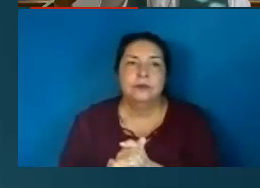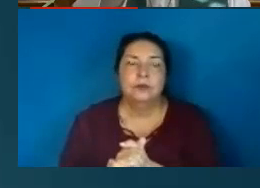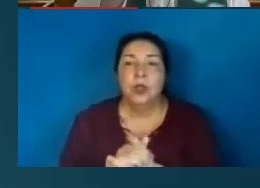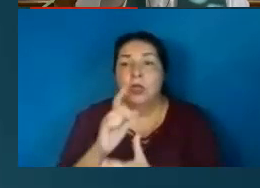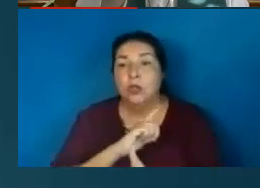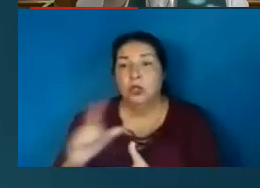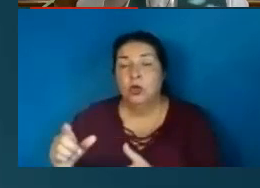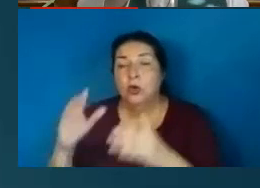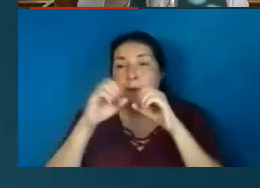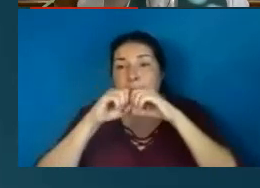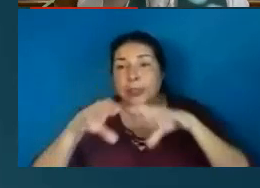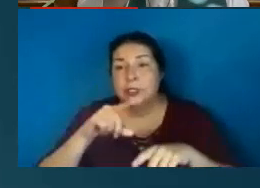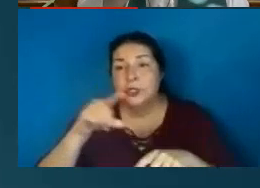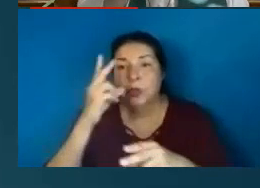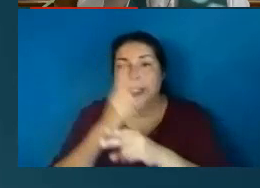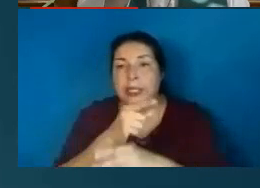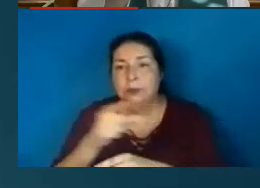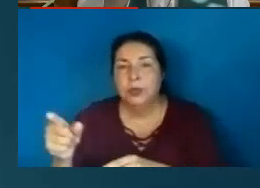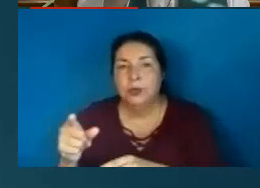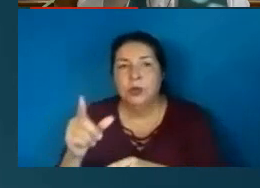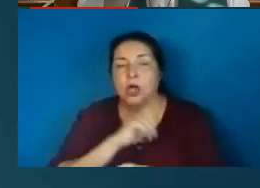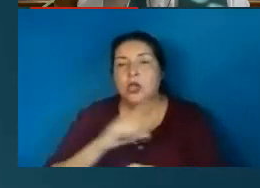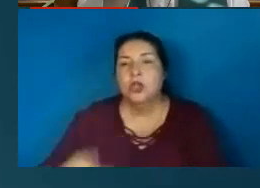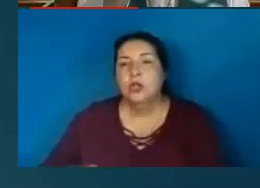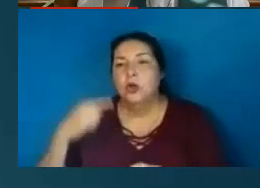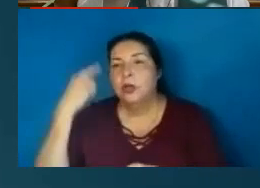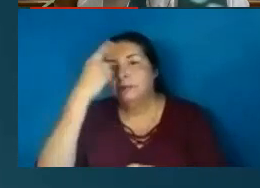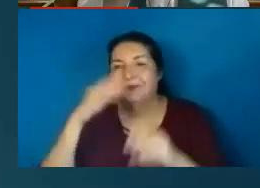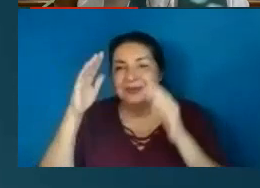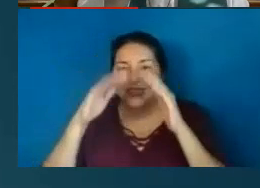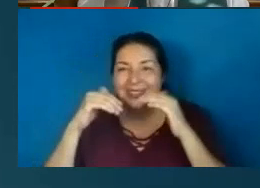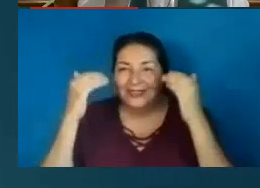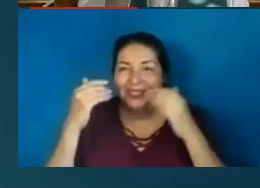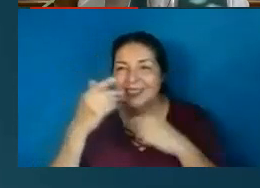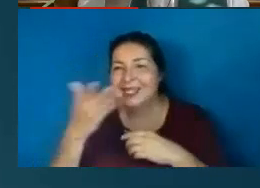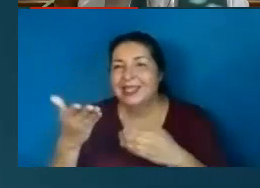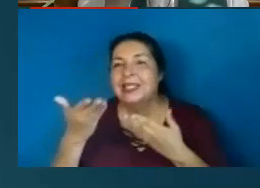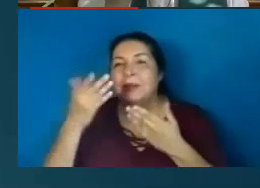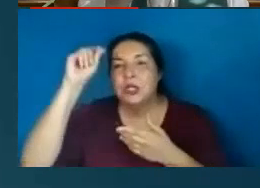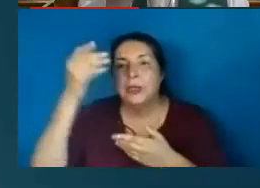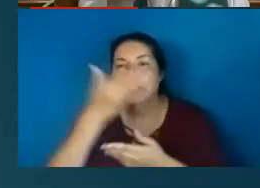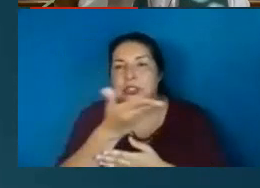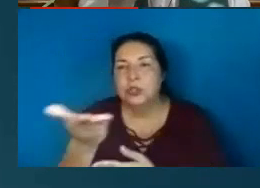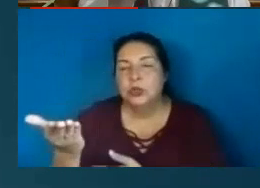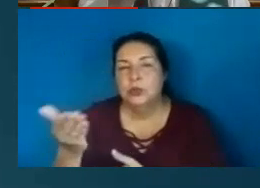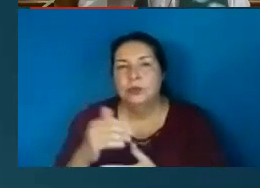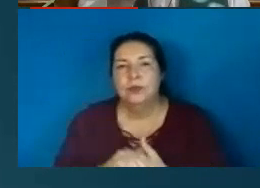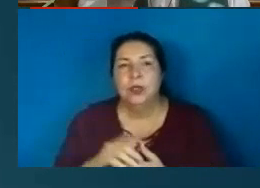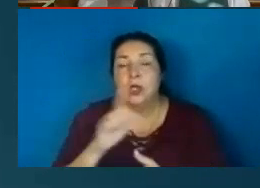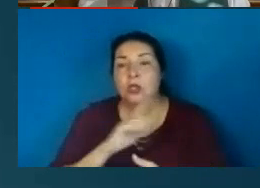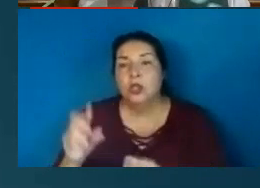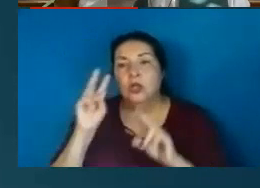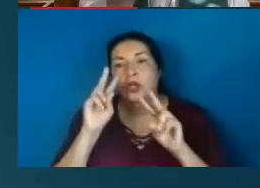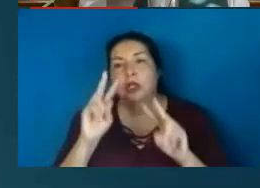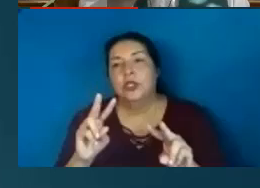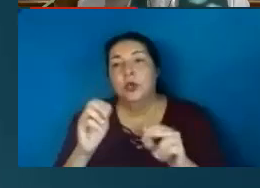The Lord bless you and keep you. The Lord make his face shine upon you and be gracious to you. The Lord look upon